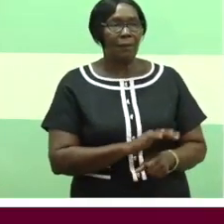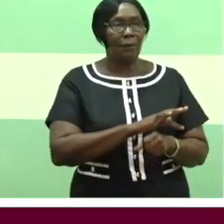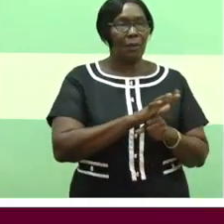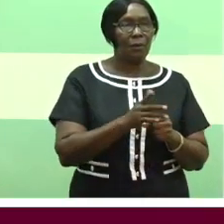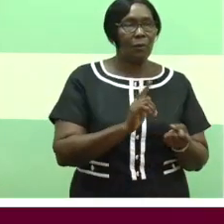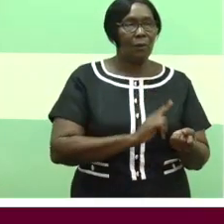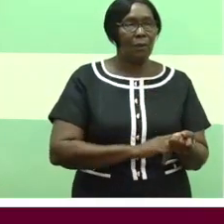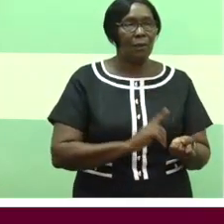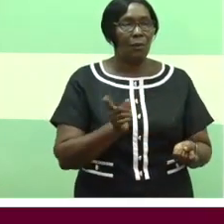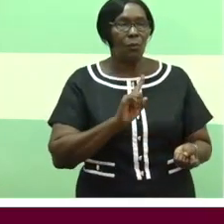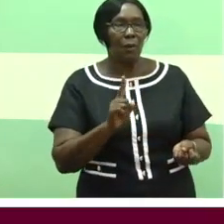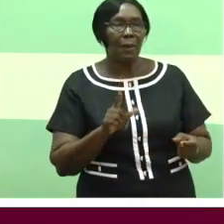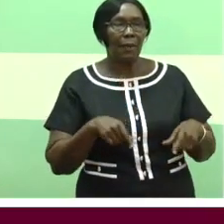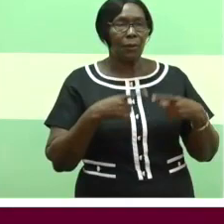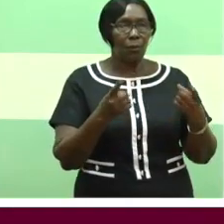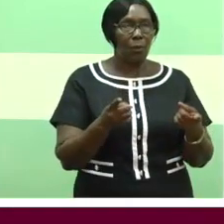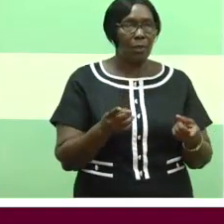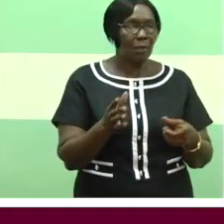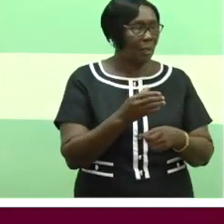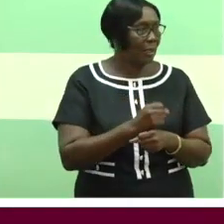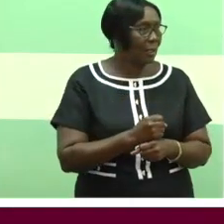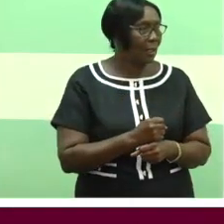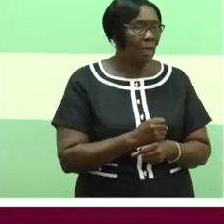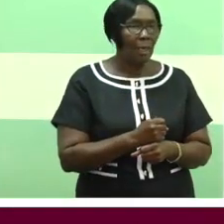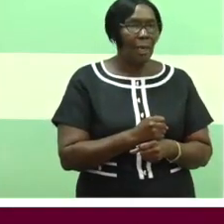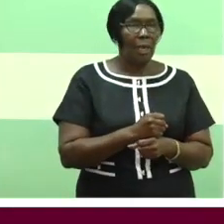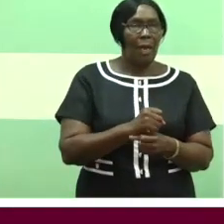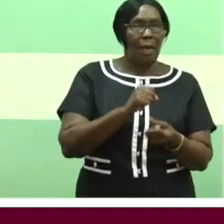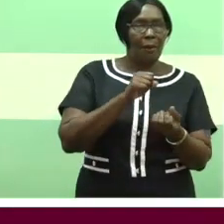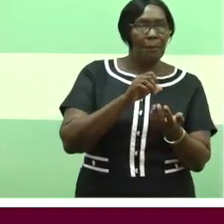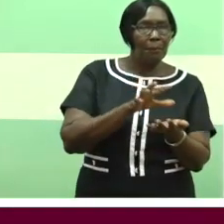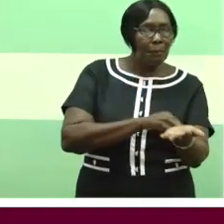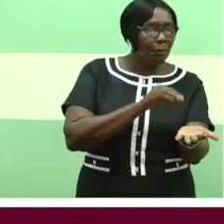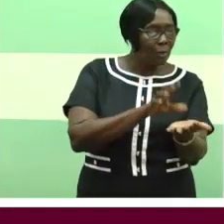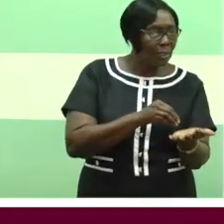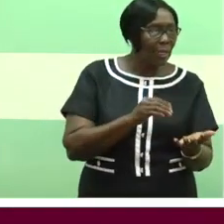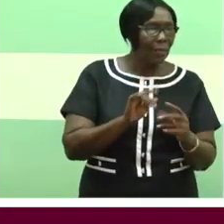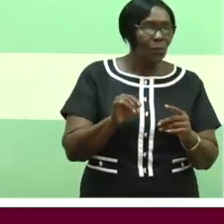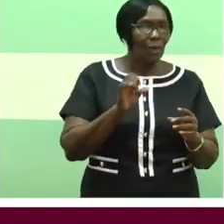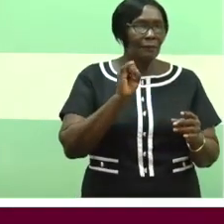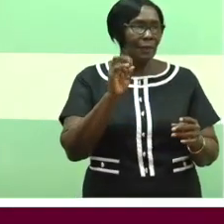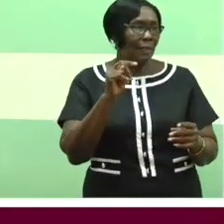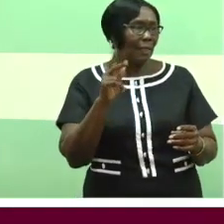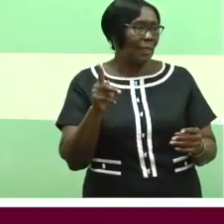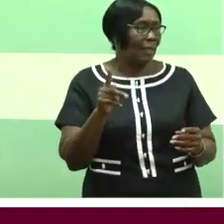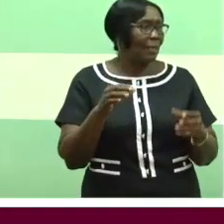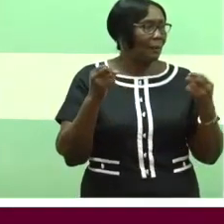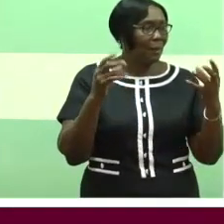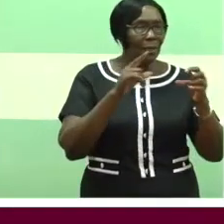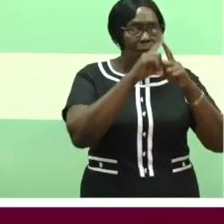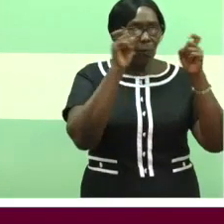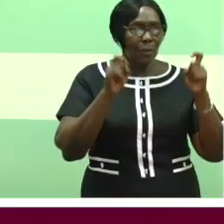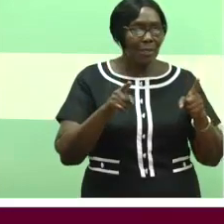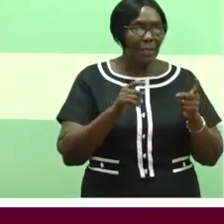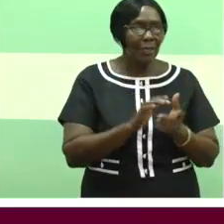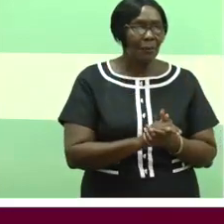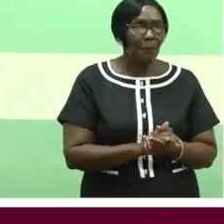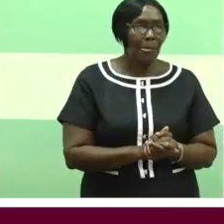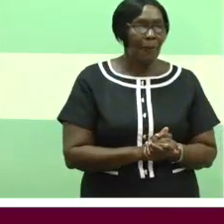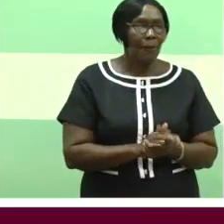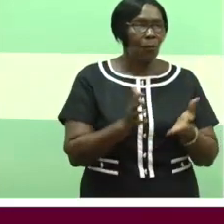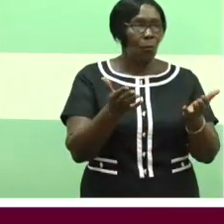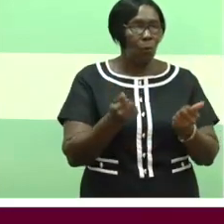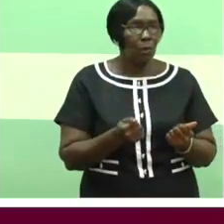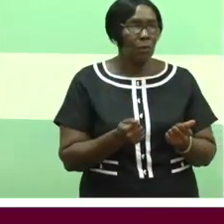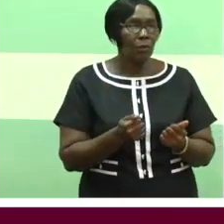We are in COVID times. Where am I going to get a printer? I don't have any ink. There are so many questions in your head,